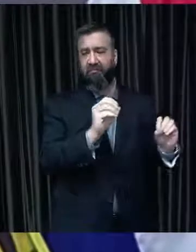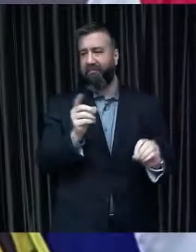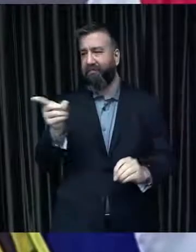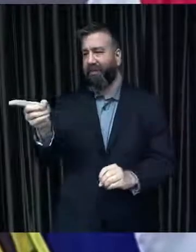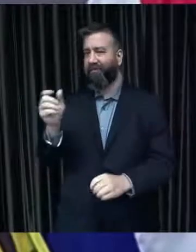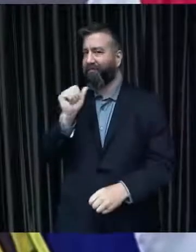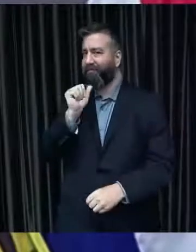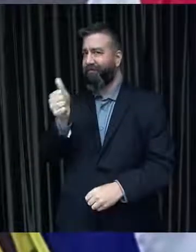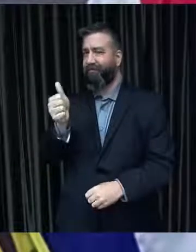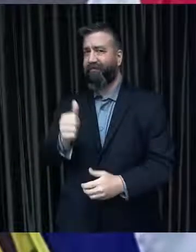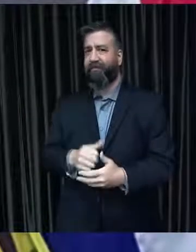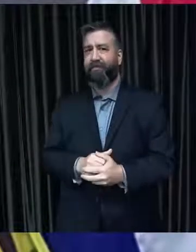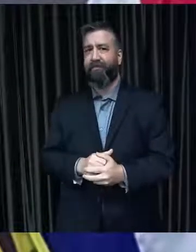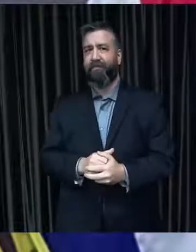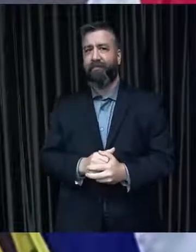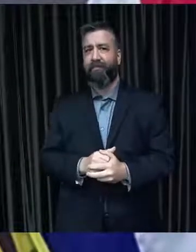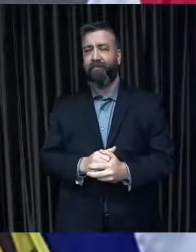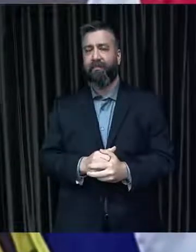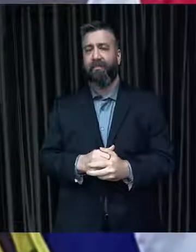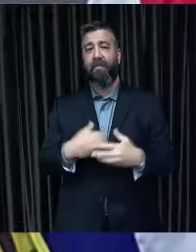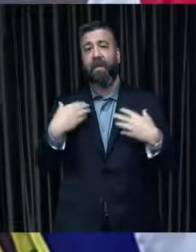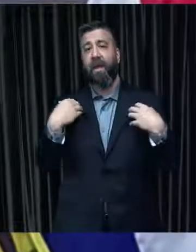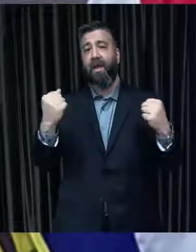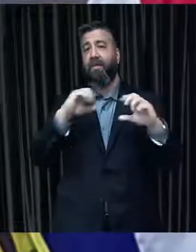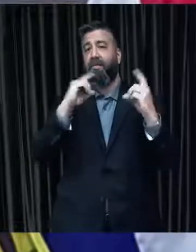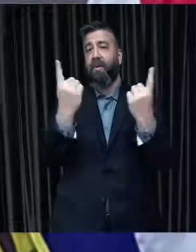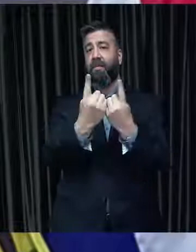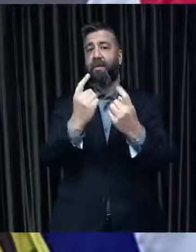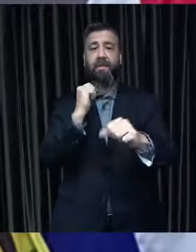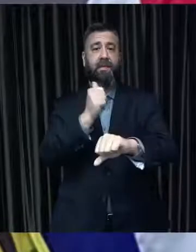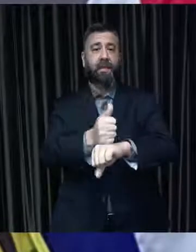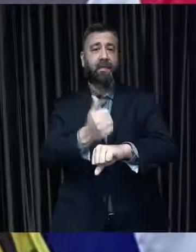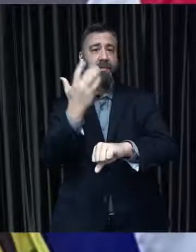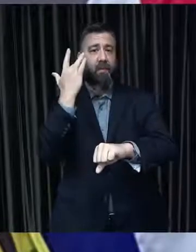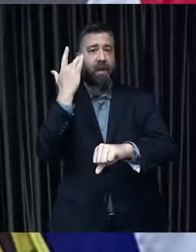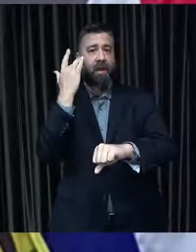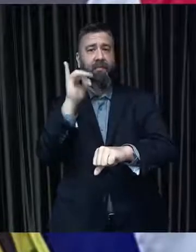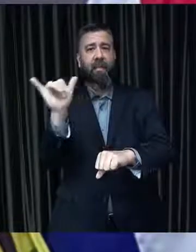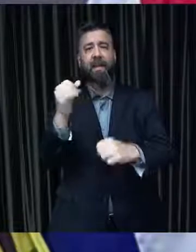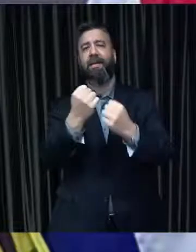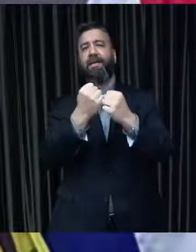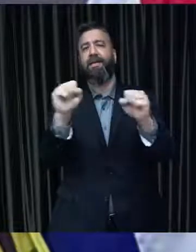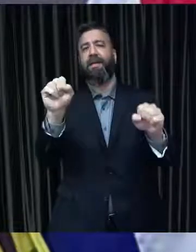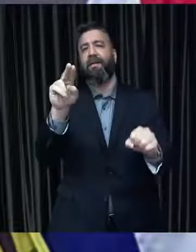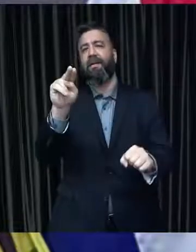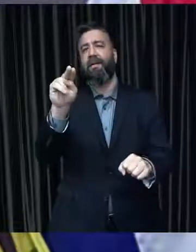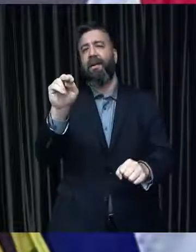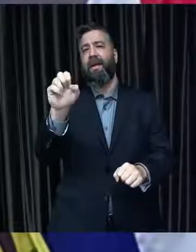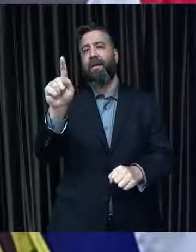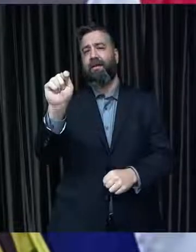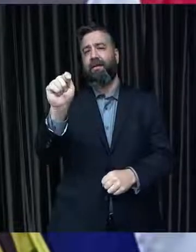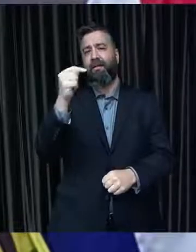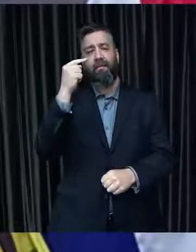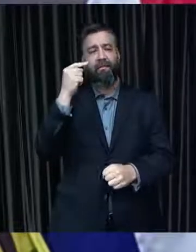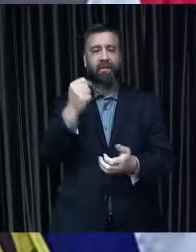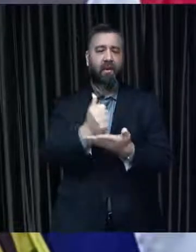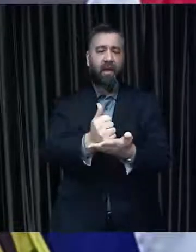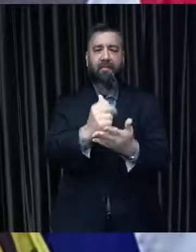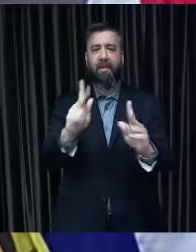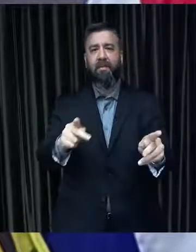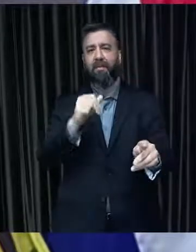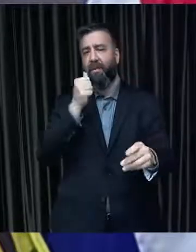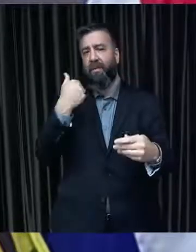anything. Health departments are in place to serve as a safety net for those who do not have access to health care